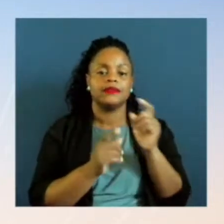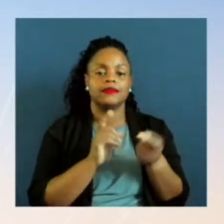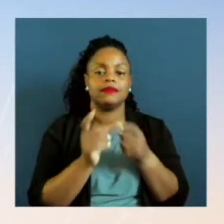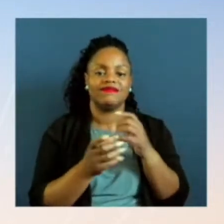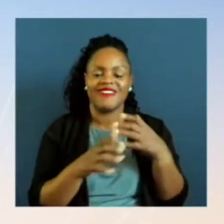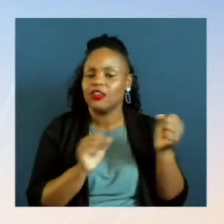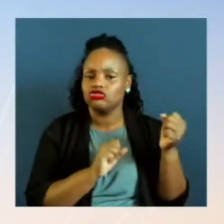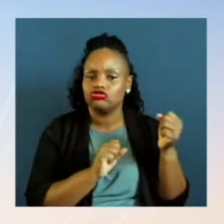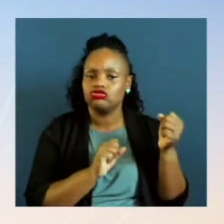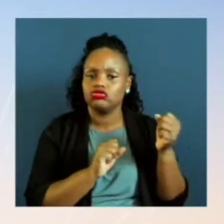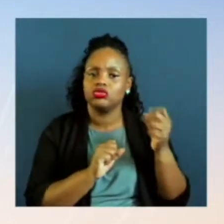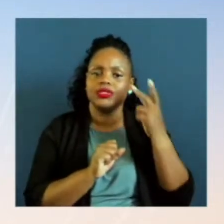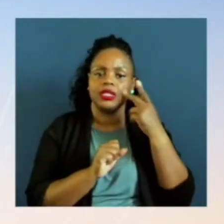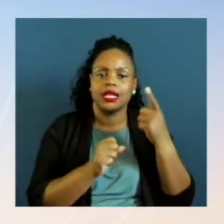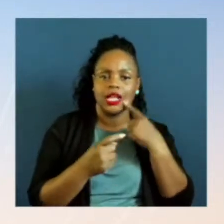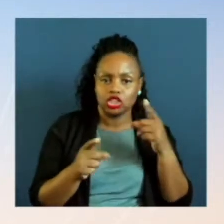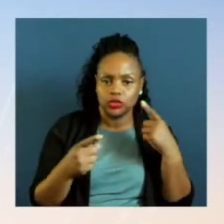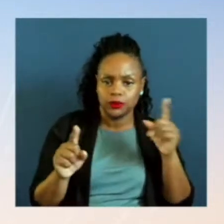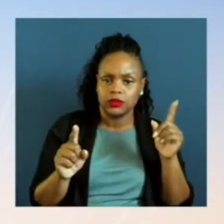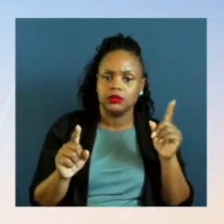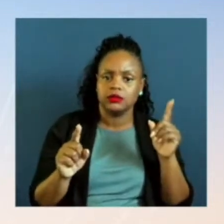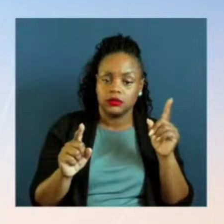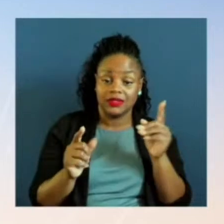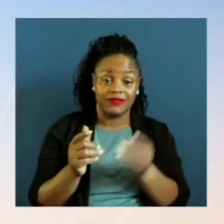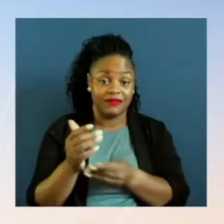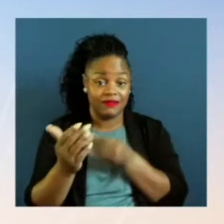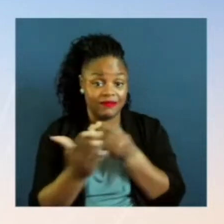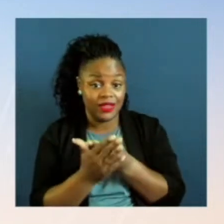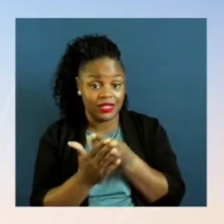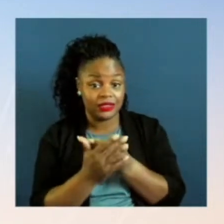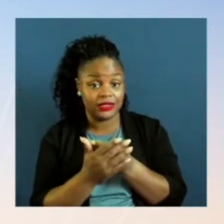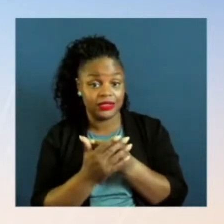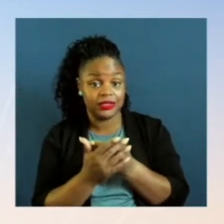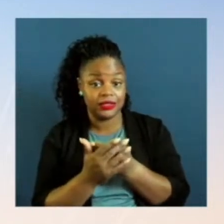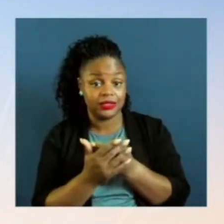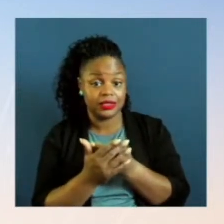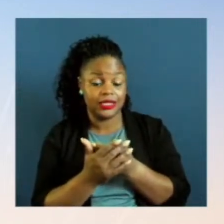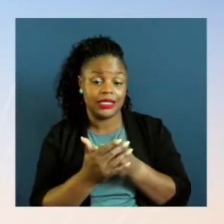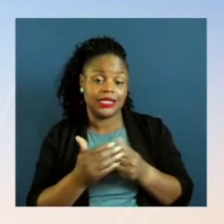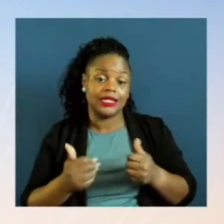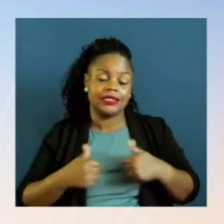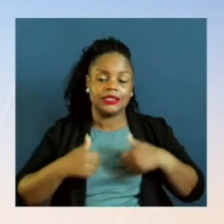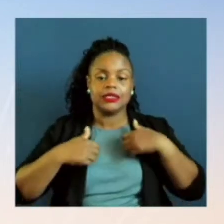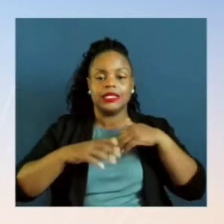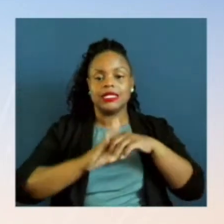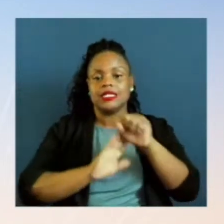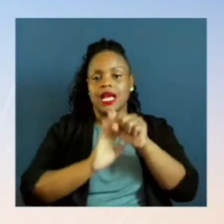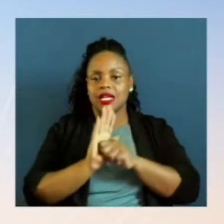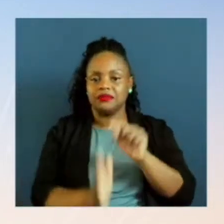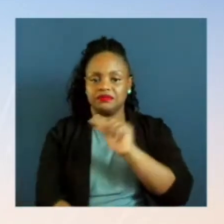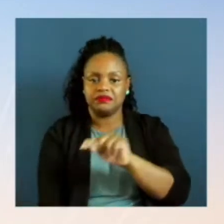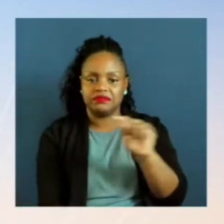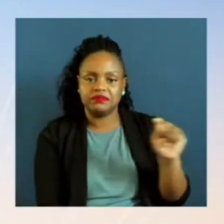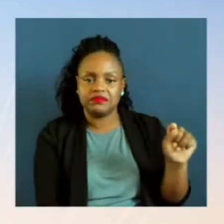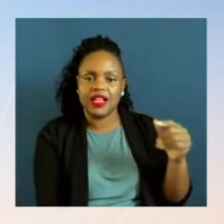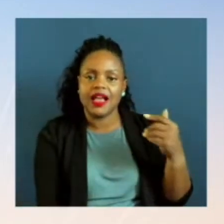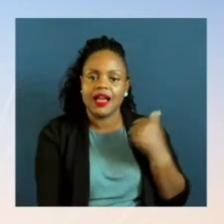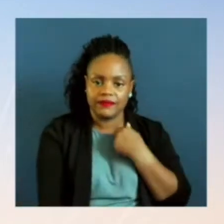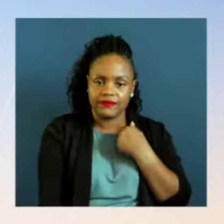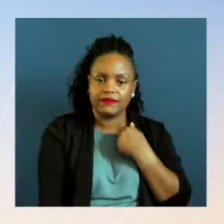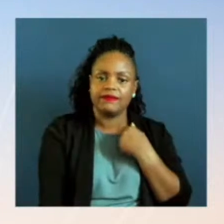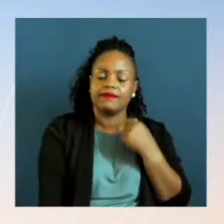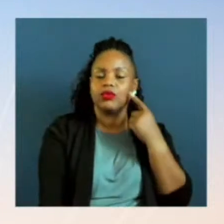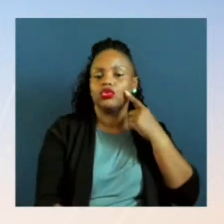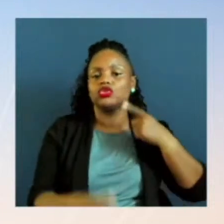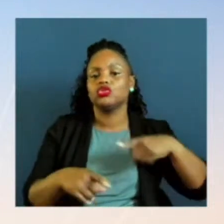funding exists in states across the country to essentially do the federal eviction moratorium, even though the Supreme Court